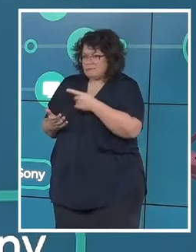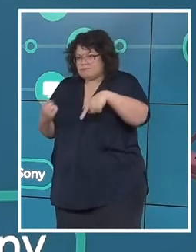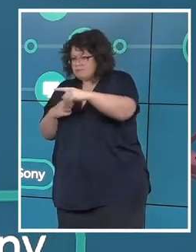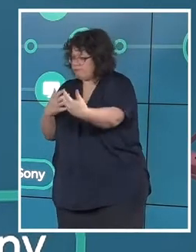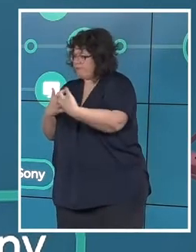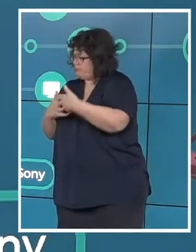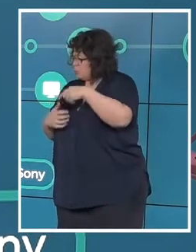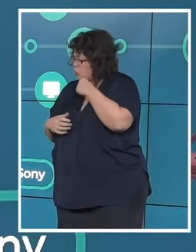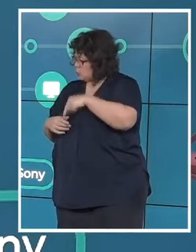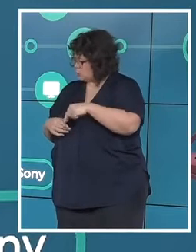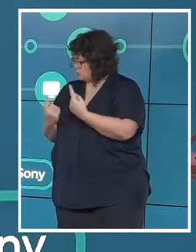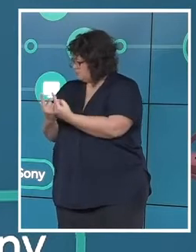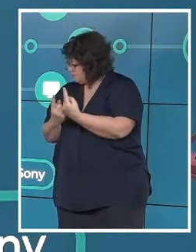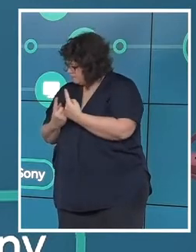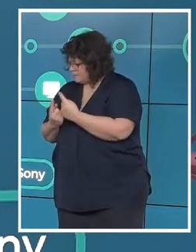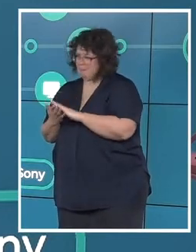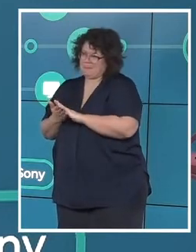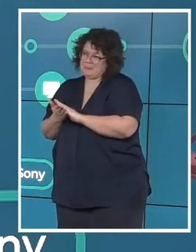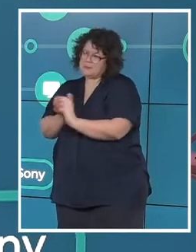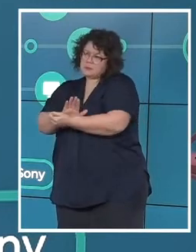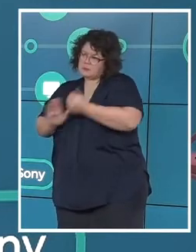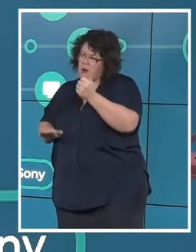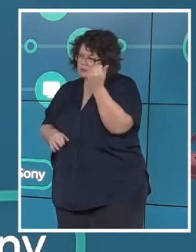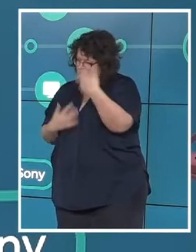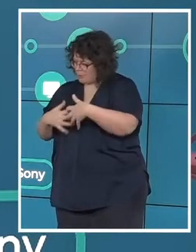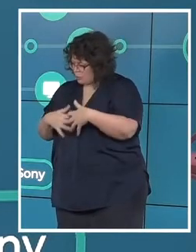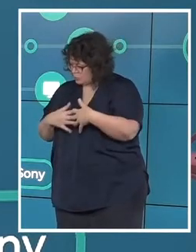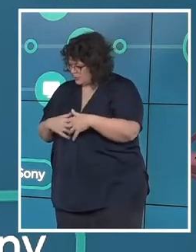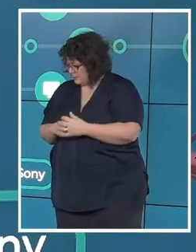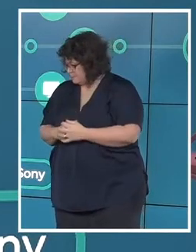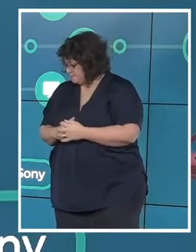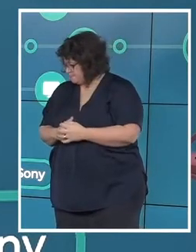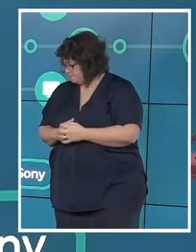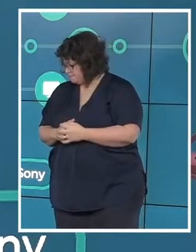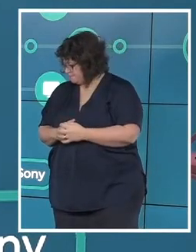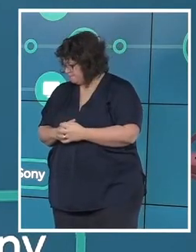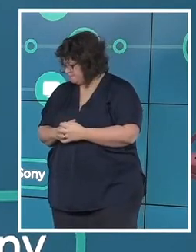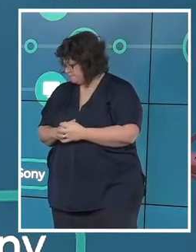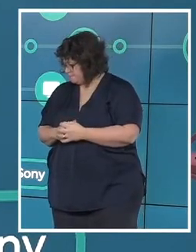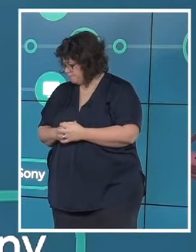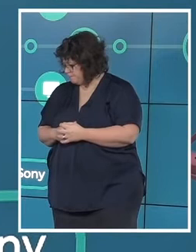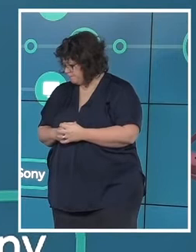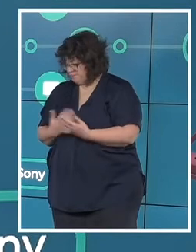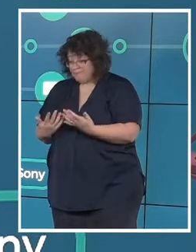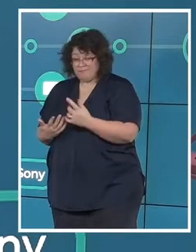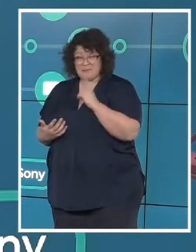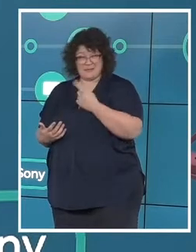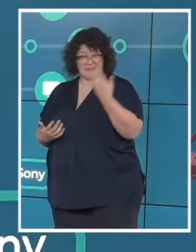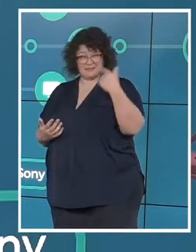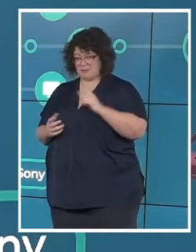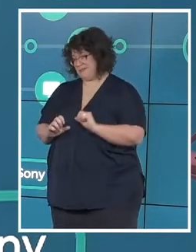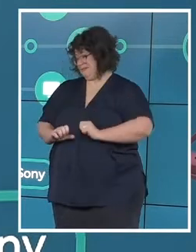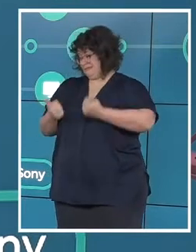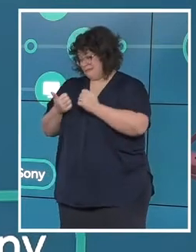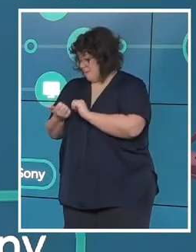the reason for, having a great partner with Haben to really ensure that we are doing it and thinking about it the